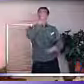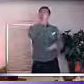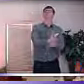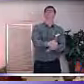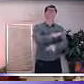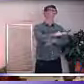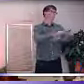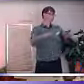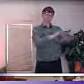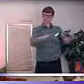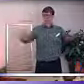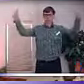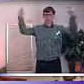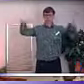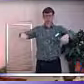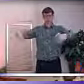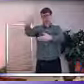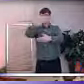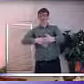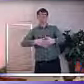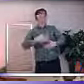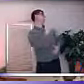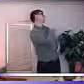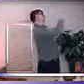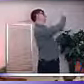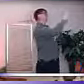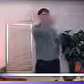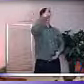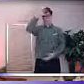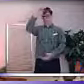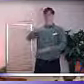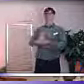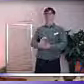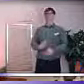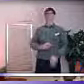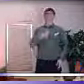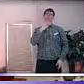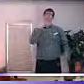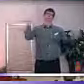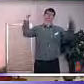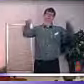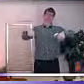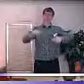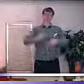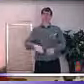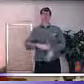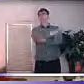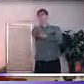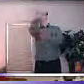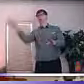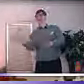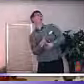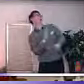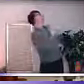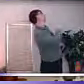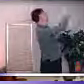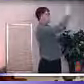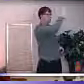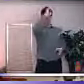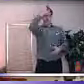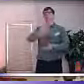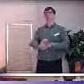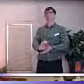or no place in God's kingdom. And here's the thing, it's all God's kingdom. That's